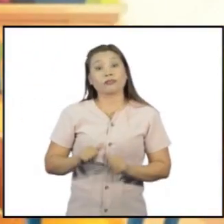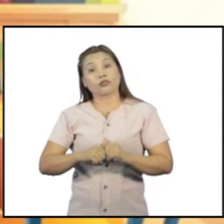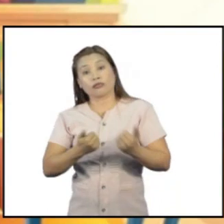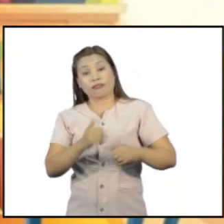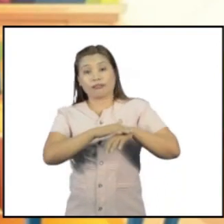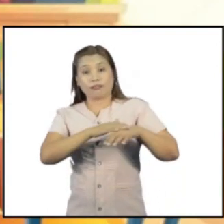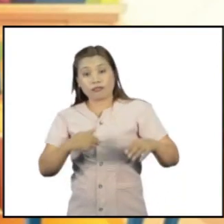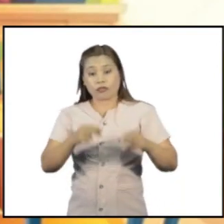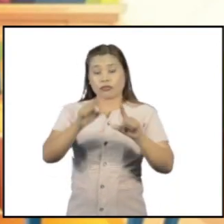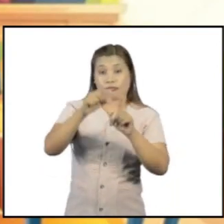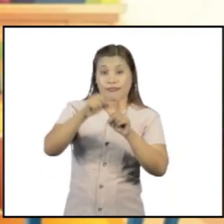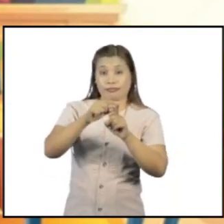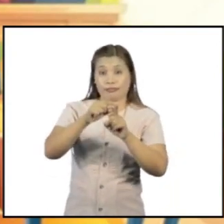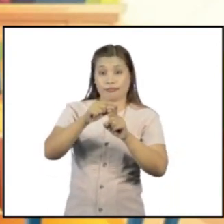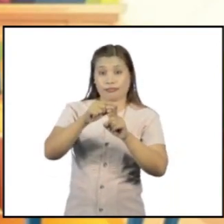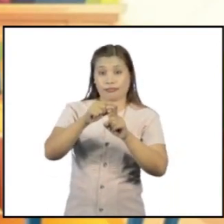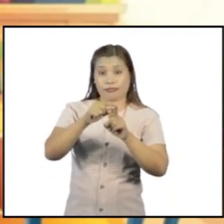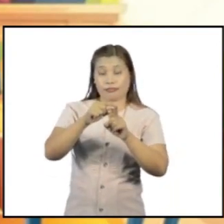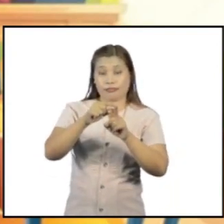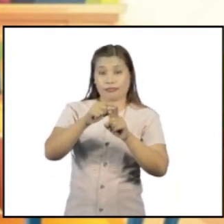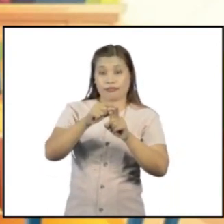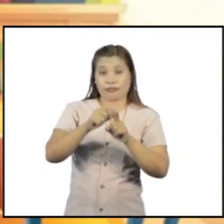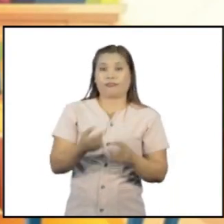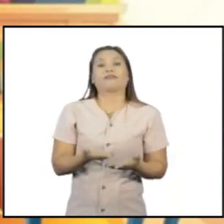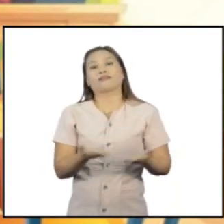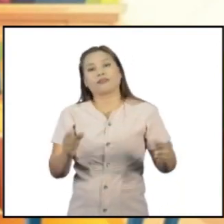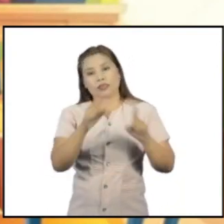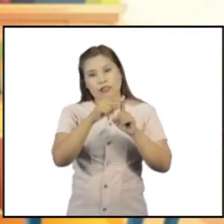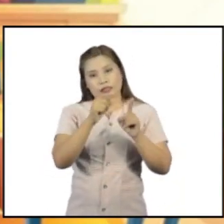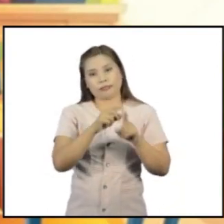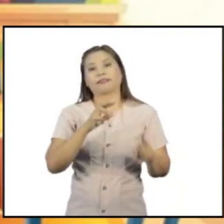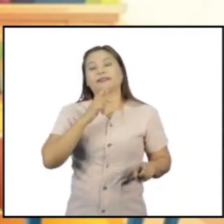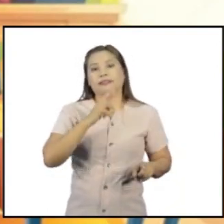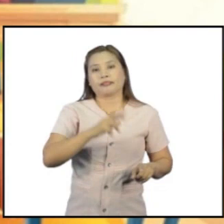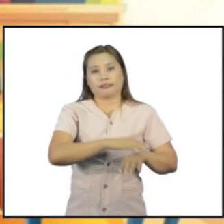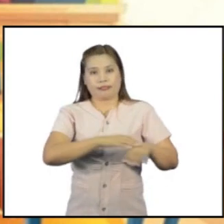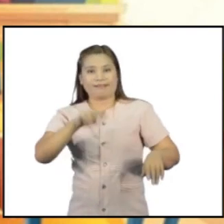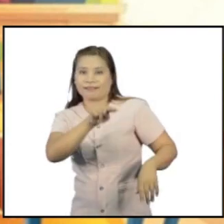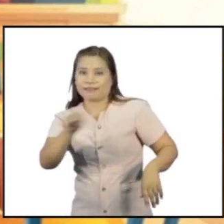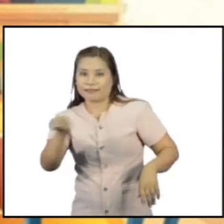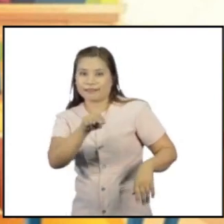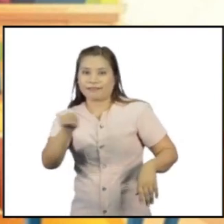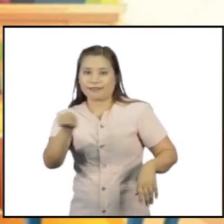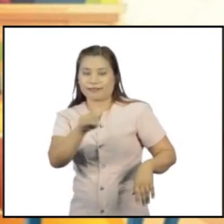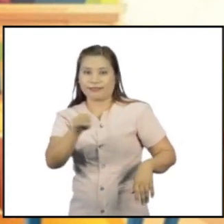How do we call these words? These words are called nouns.